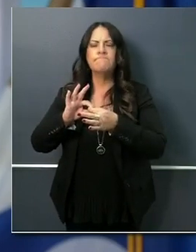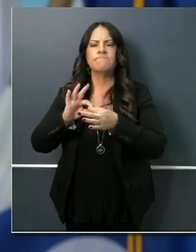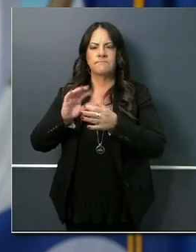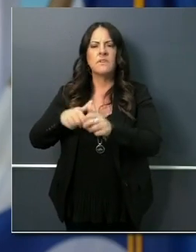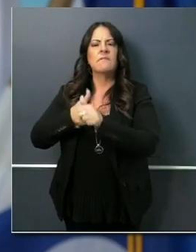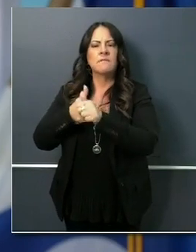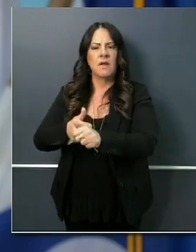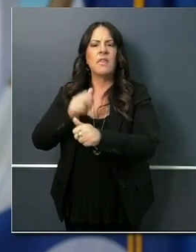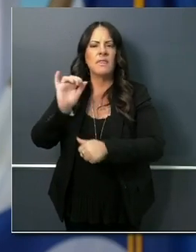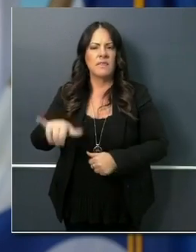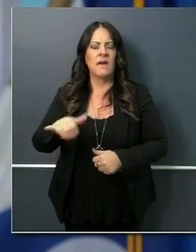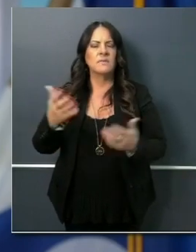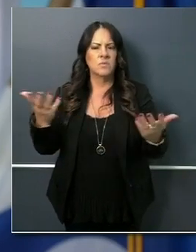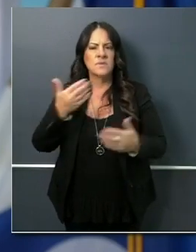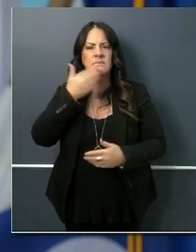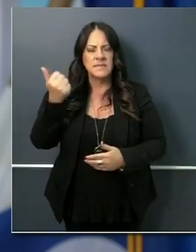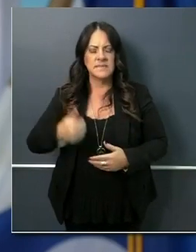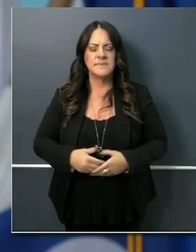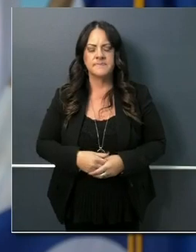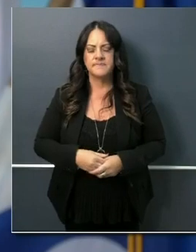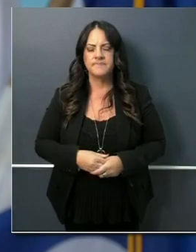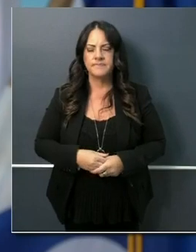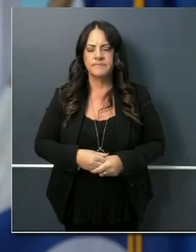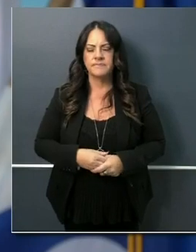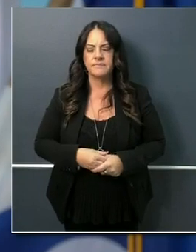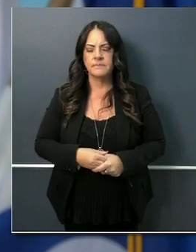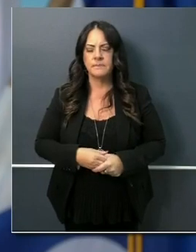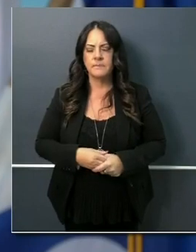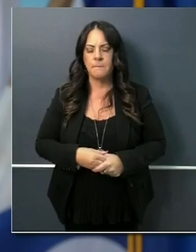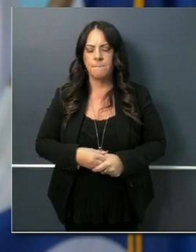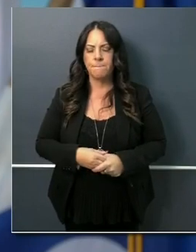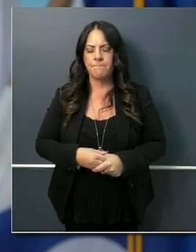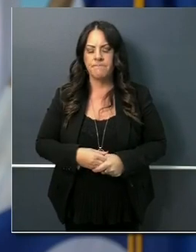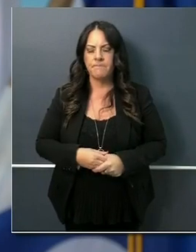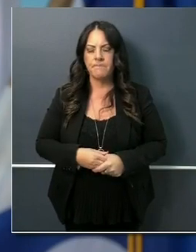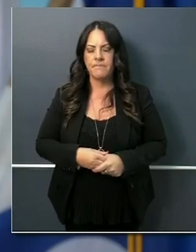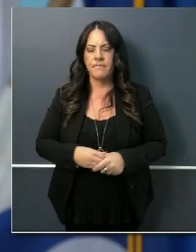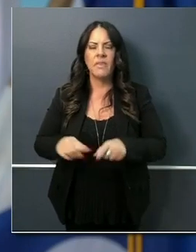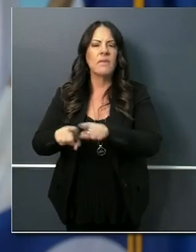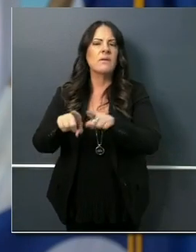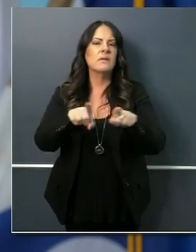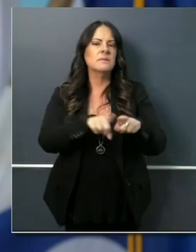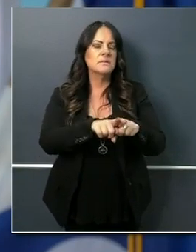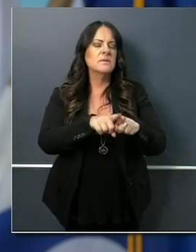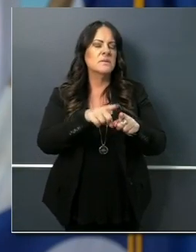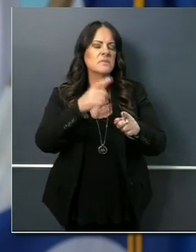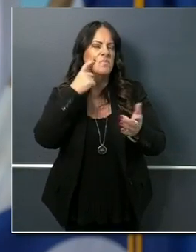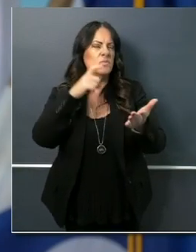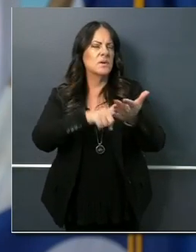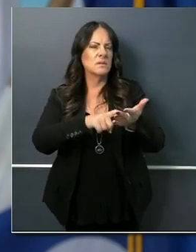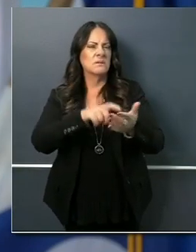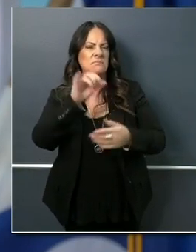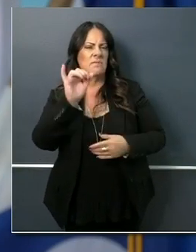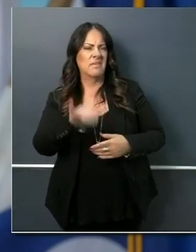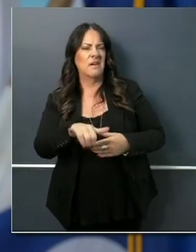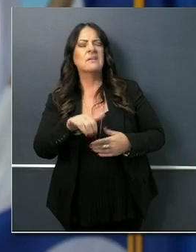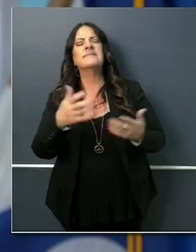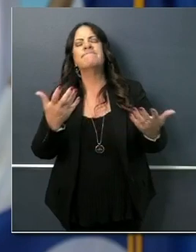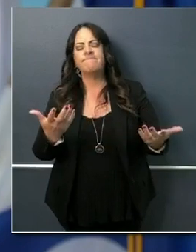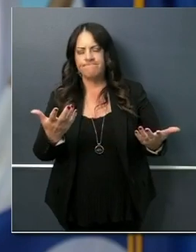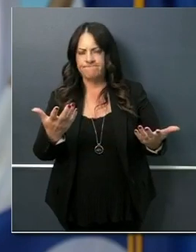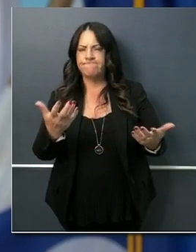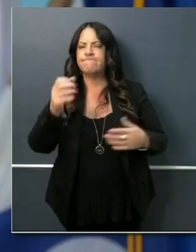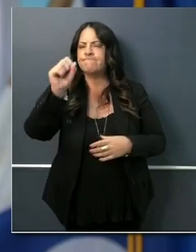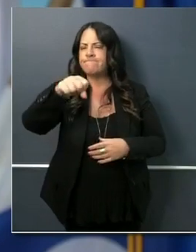think, the best of us at this incredibly important moment is to recognize that disparities persist, that disparities need to